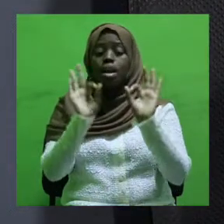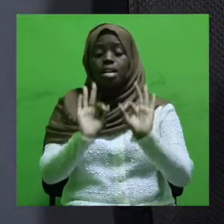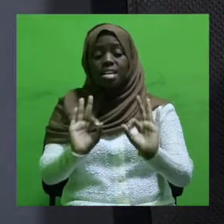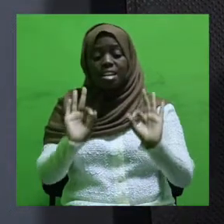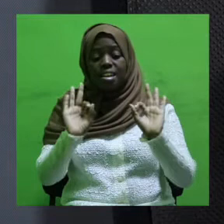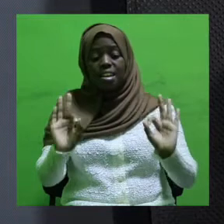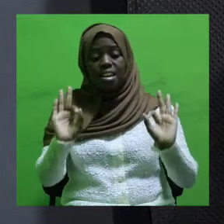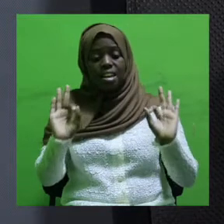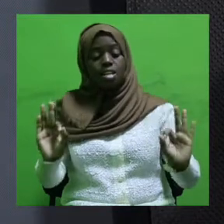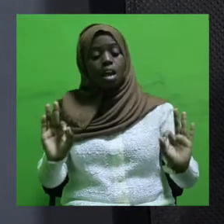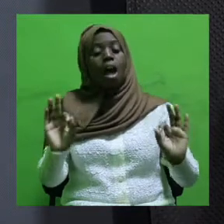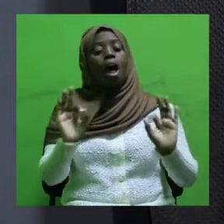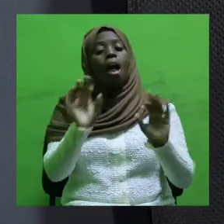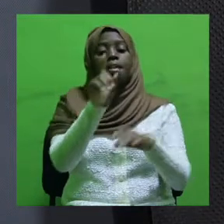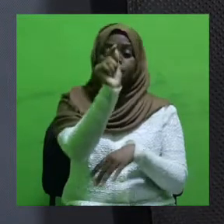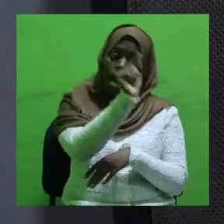a clear diagram.